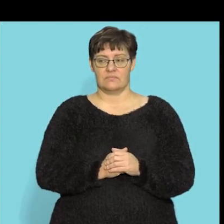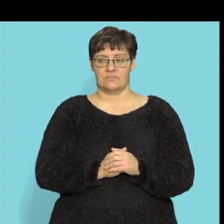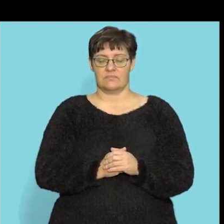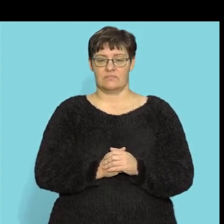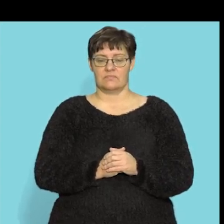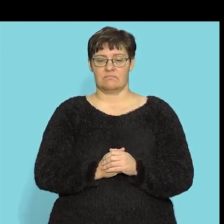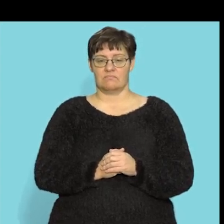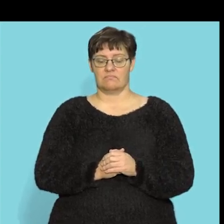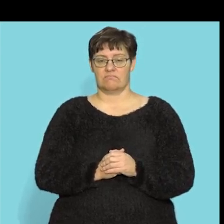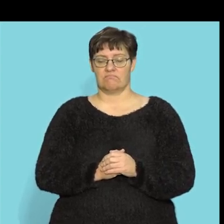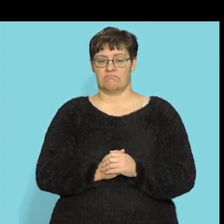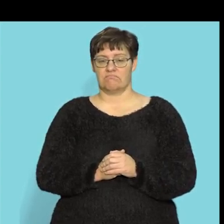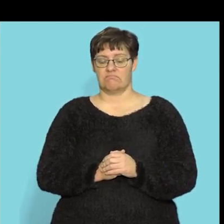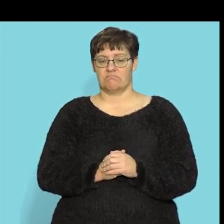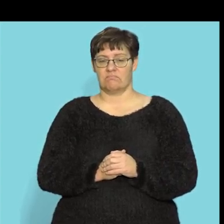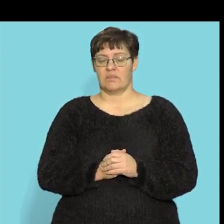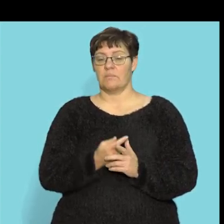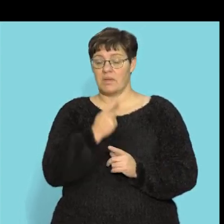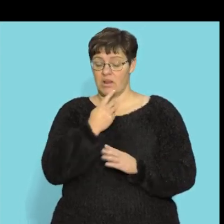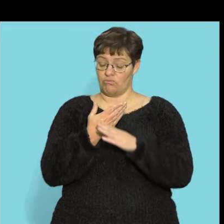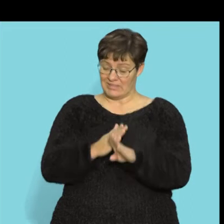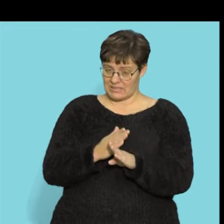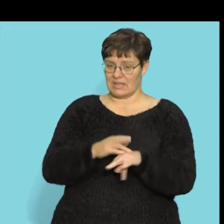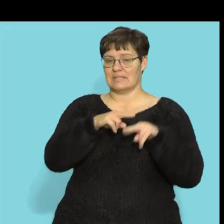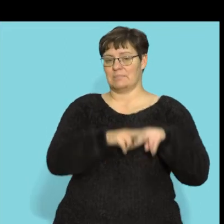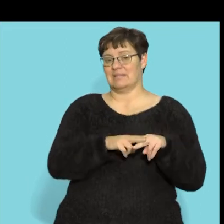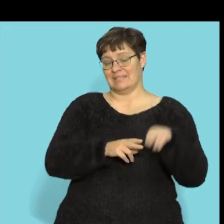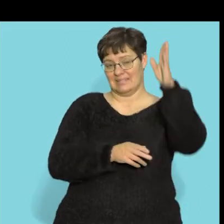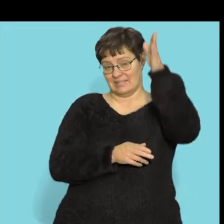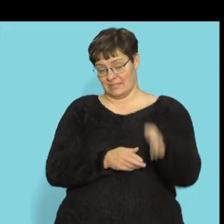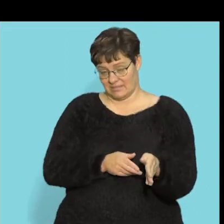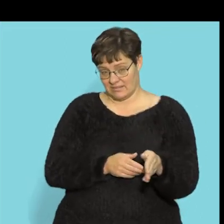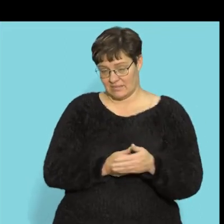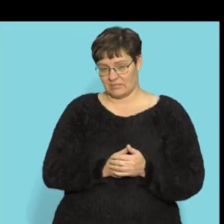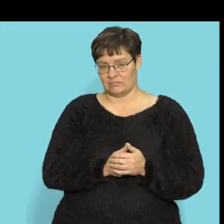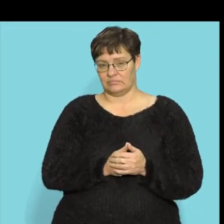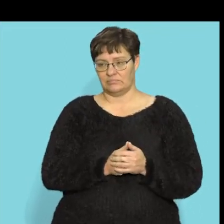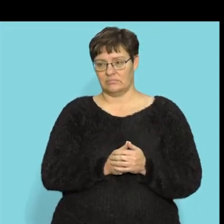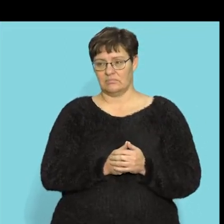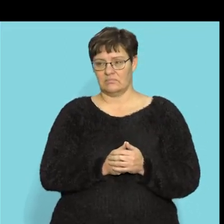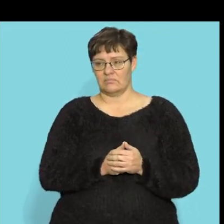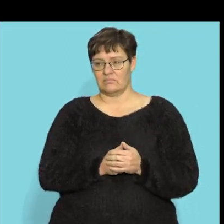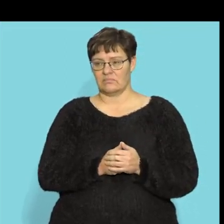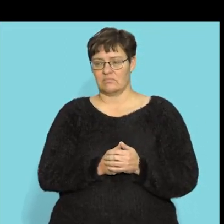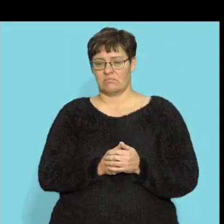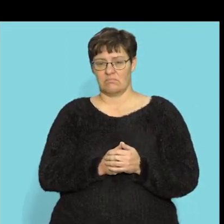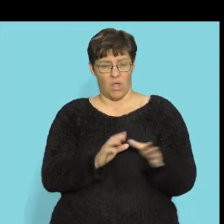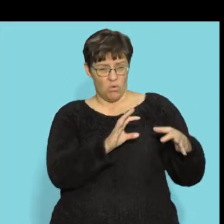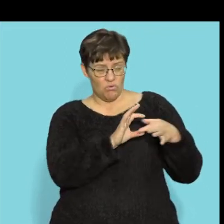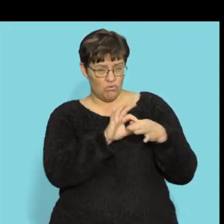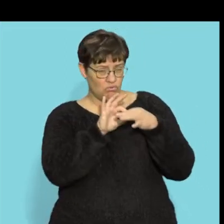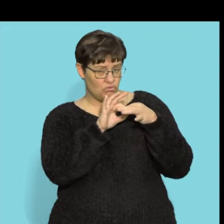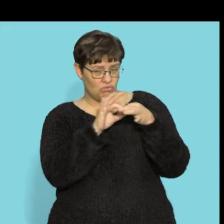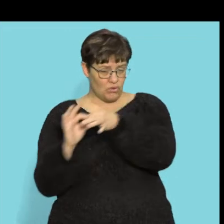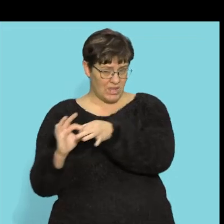Okay, so resistance is a dependent variable. Now, and then if there is such a relationship